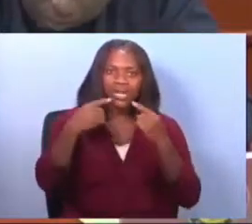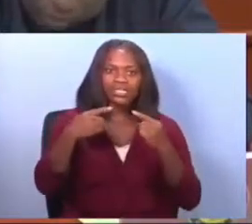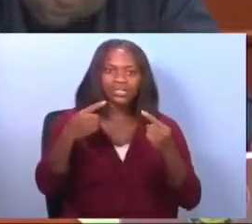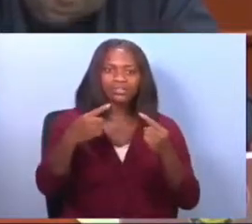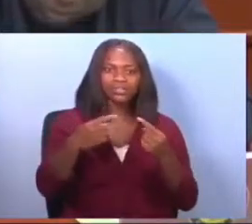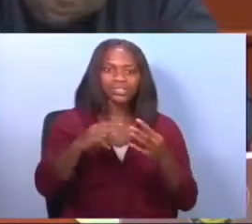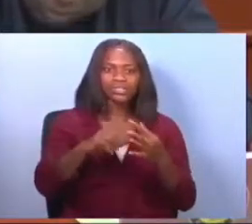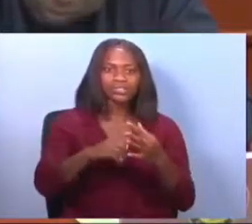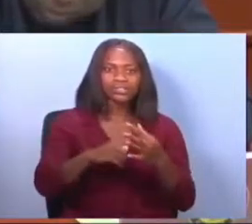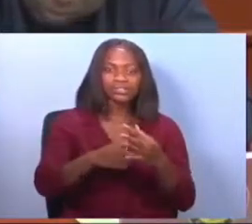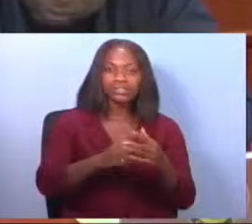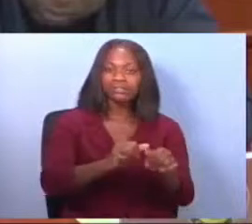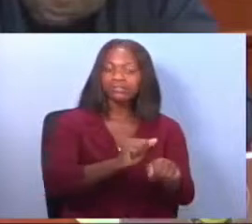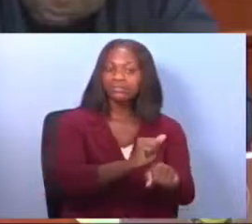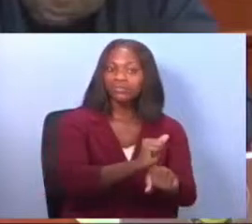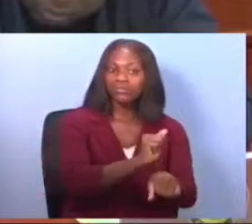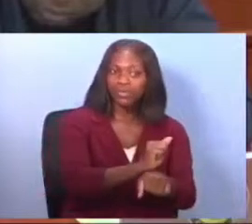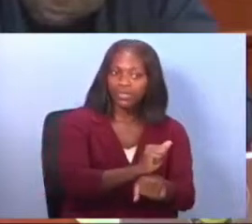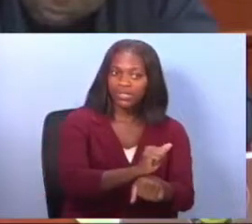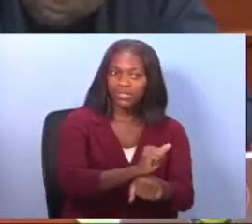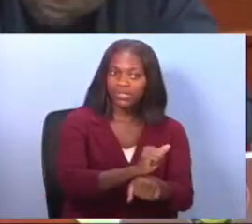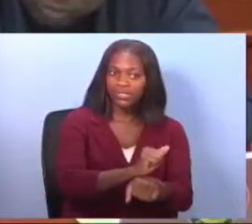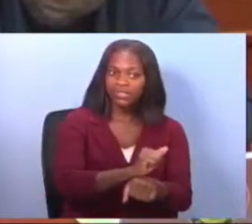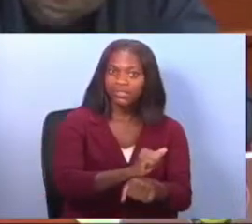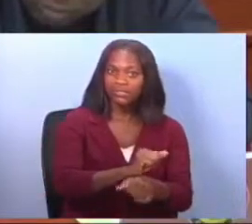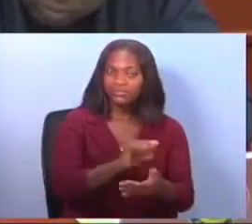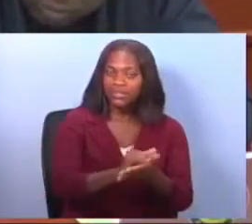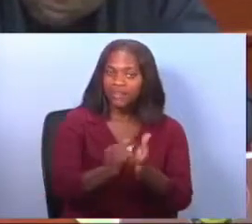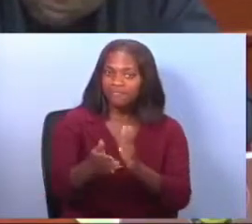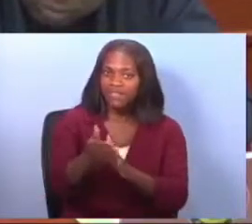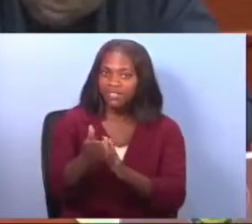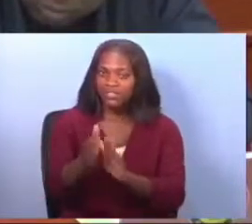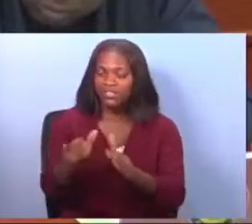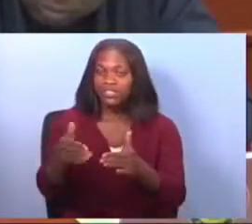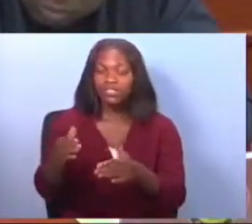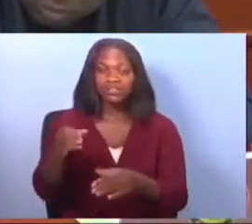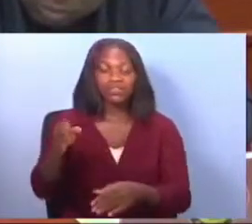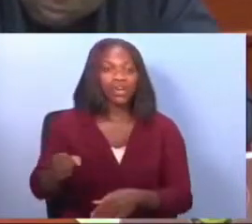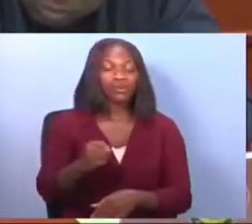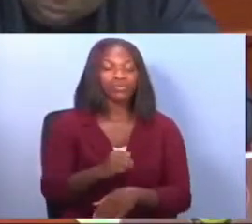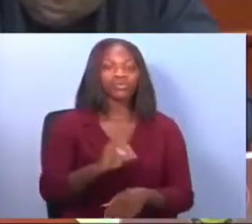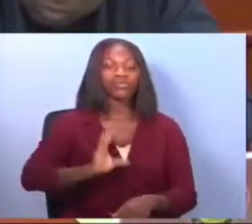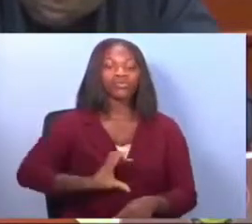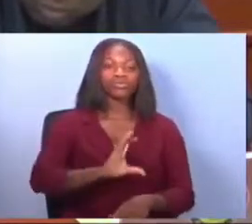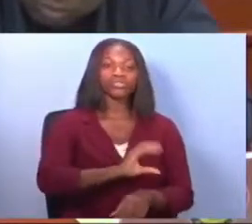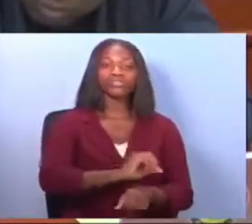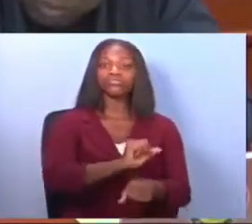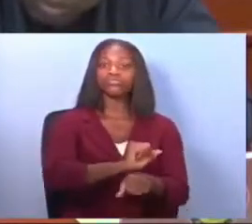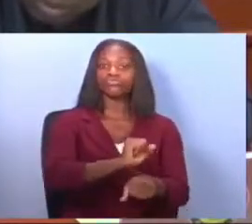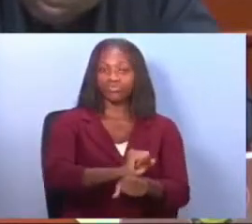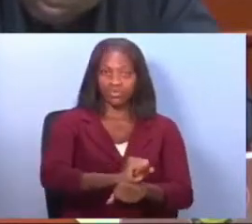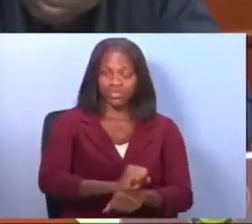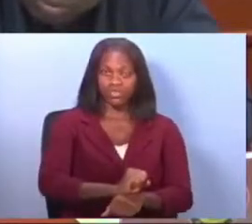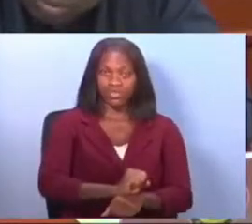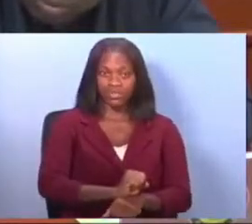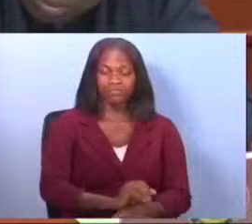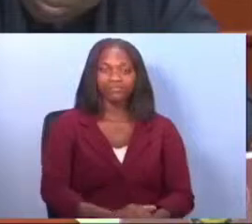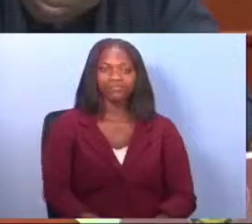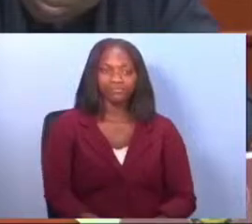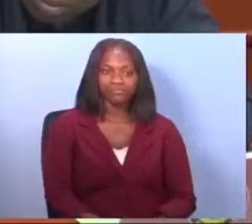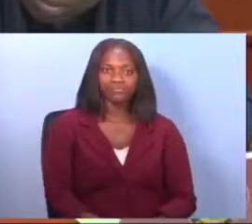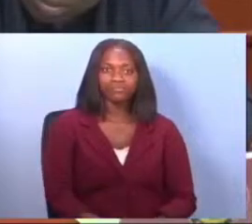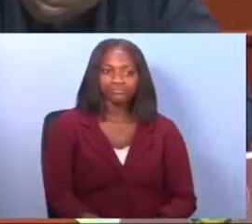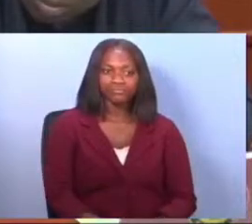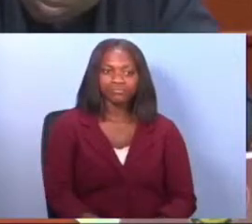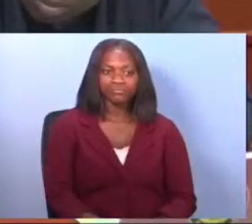floor so that it can be ferried to the appointment committee for us to continue the work on